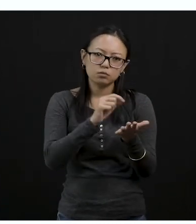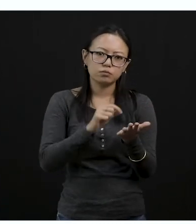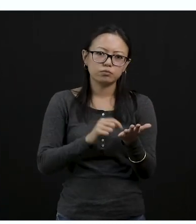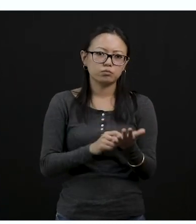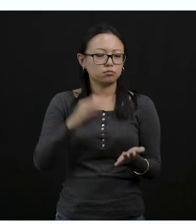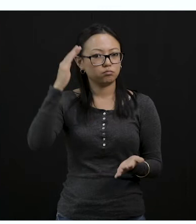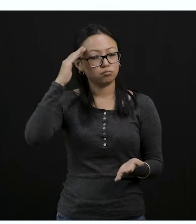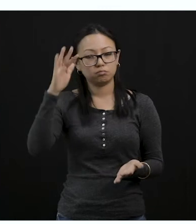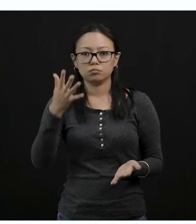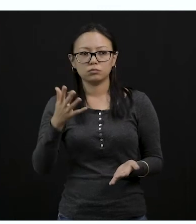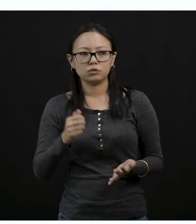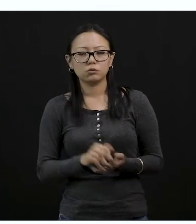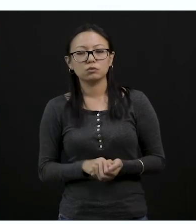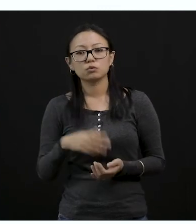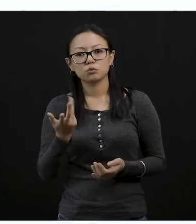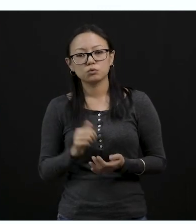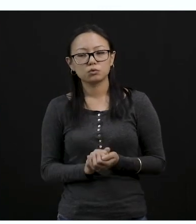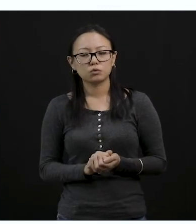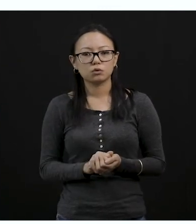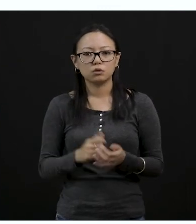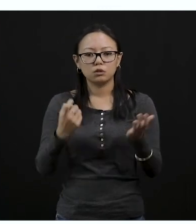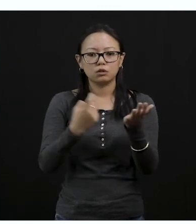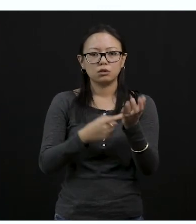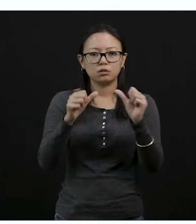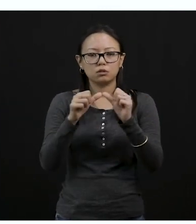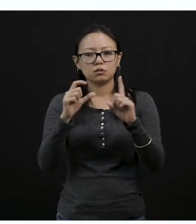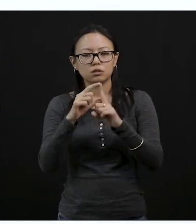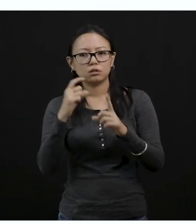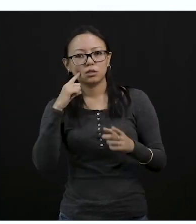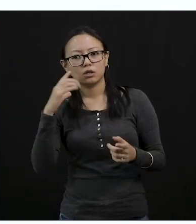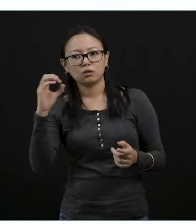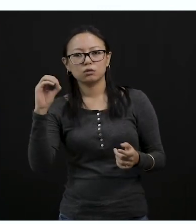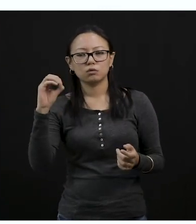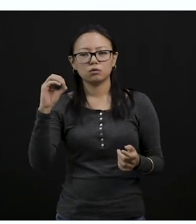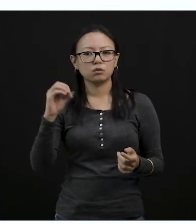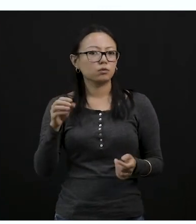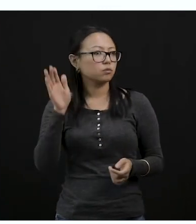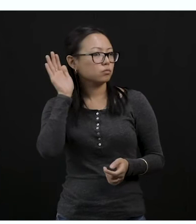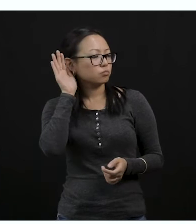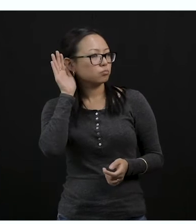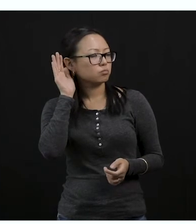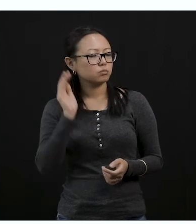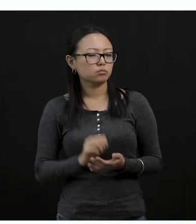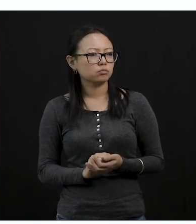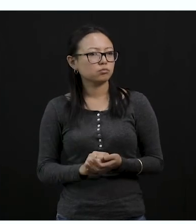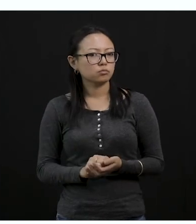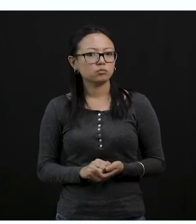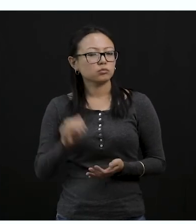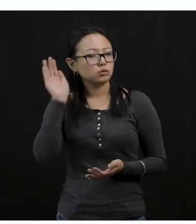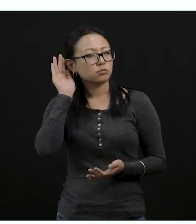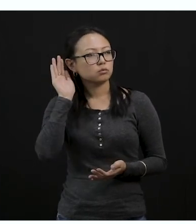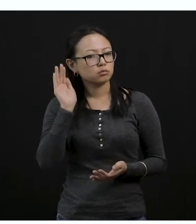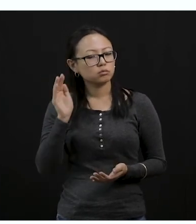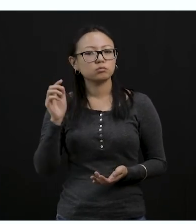helpful because radio gives information from their own languages, or radios also give